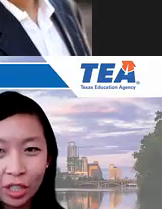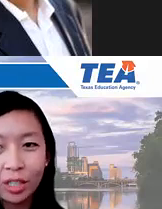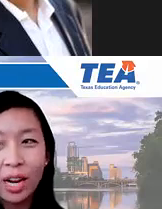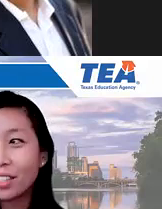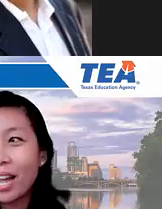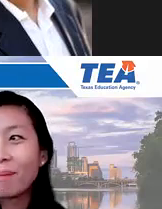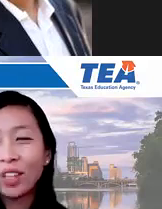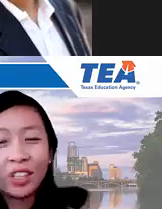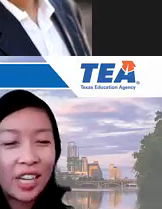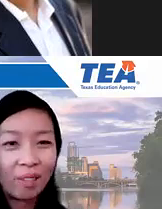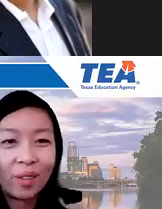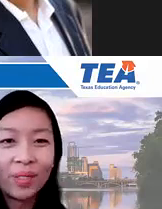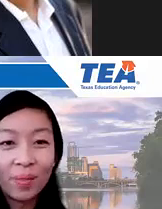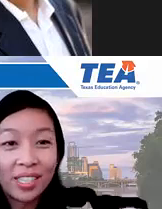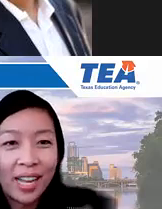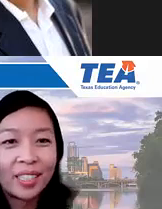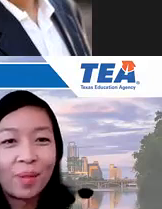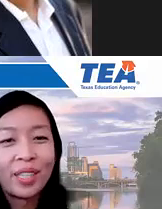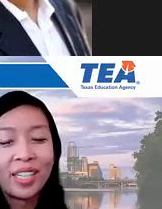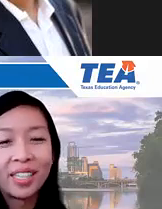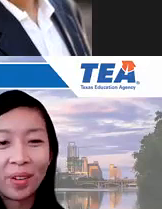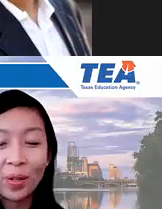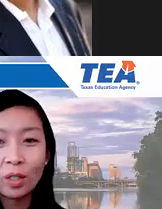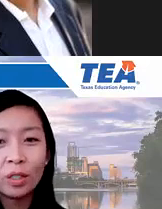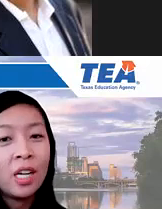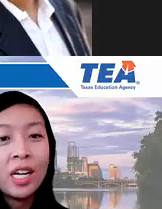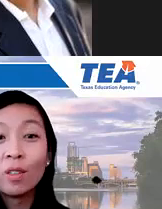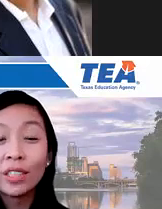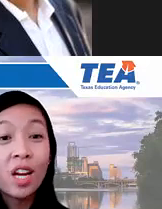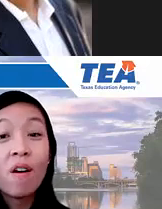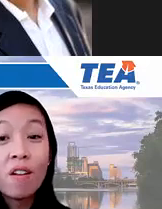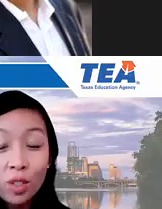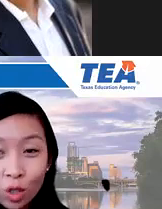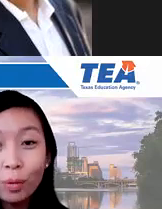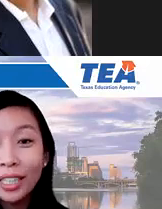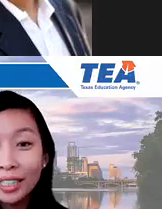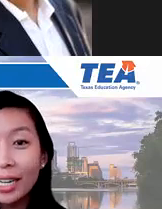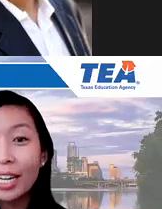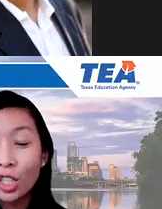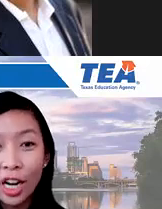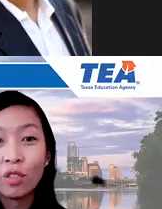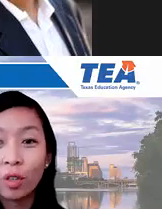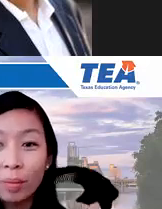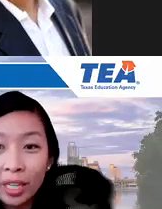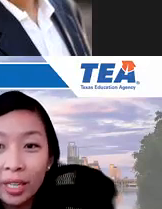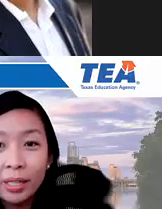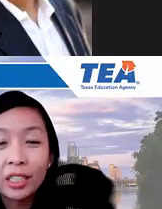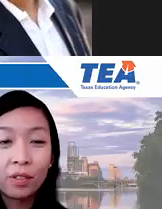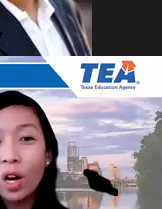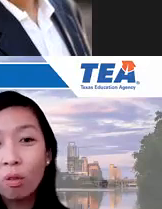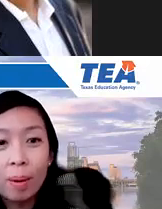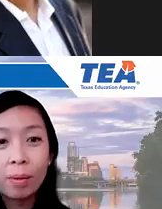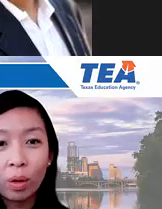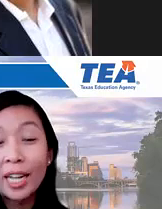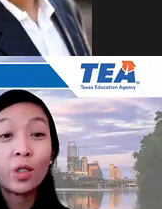math teacher at the time, if you couldn't tell from some of the signs up in the photos. It was a super exciting change for me, because